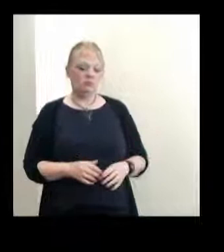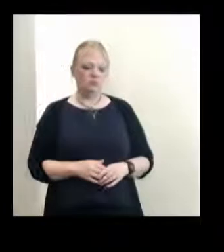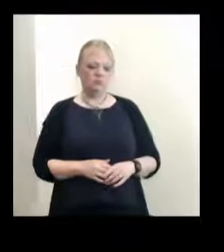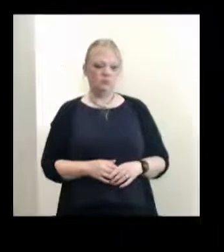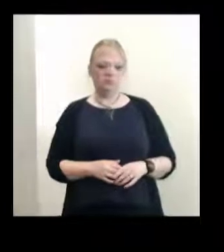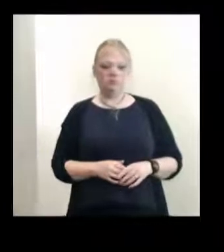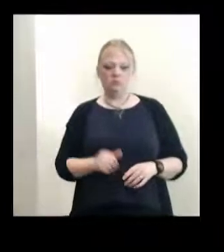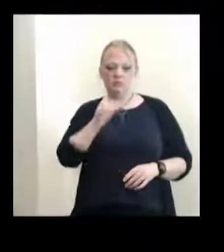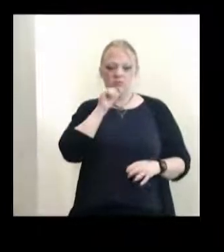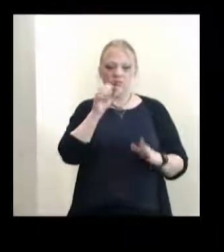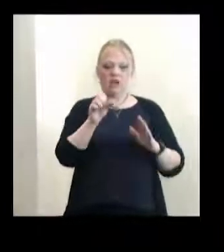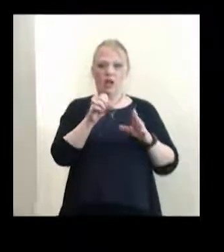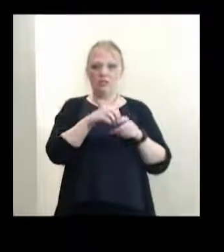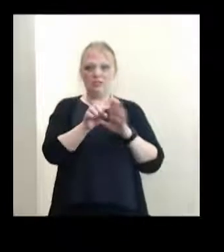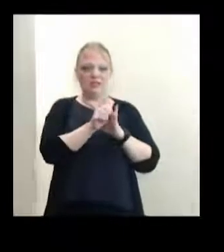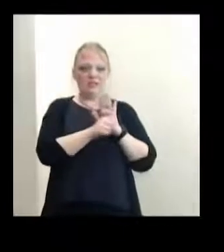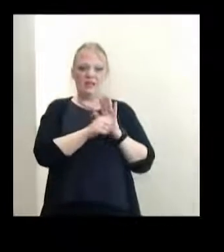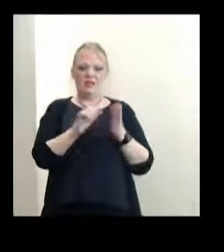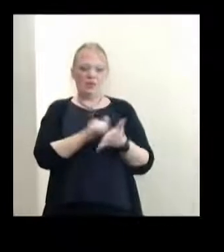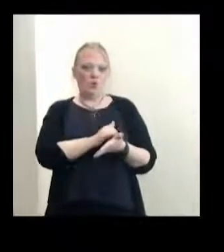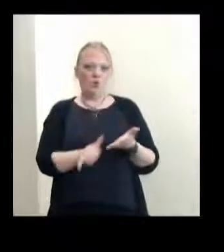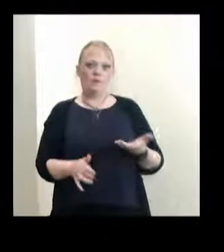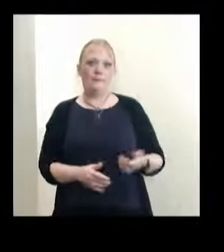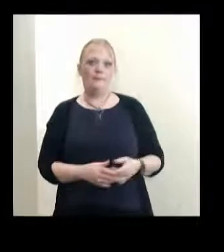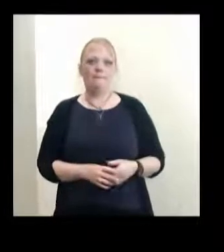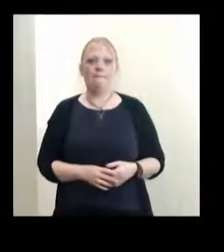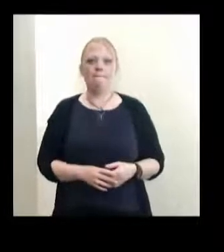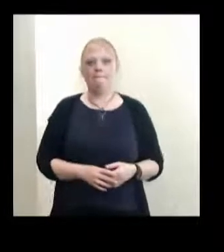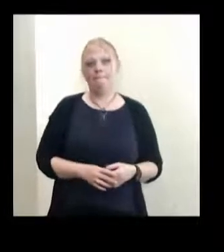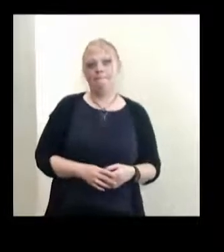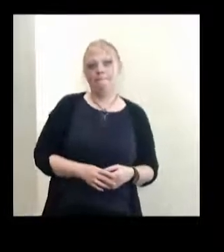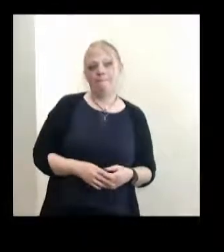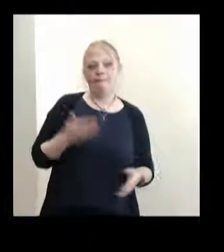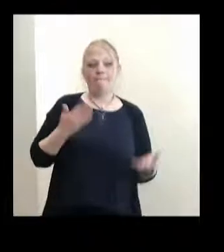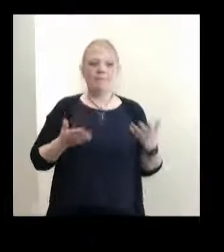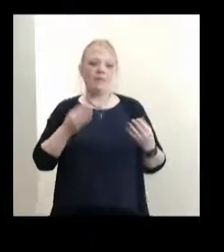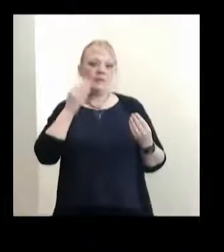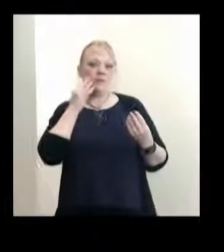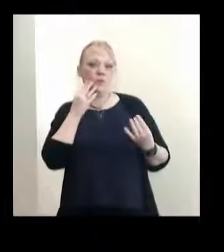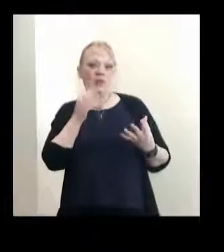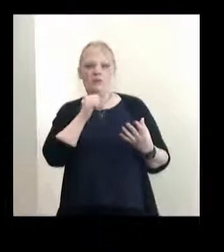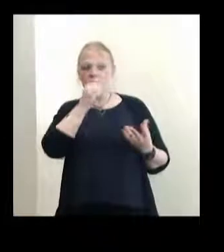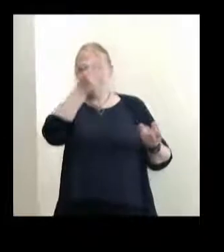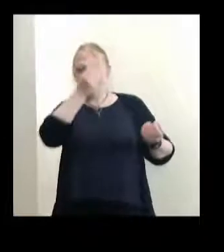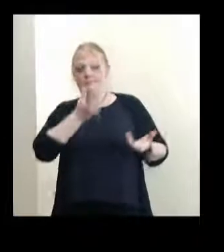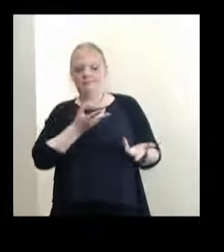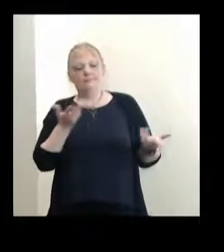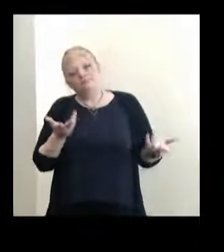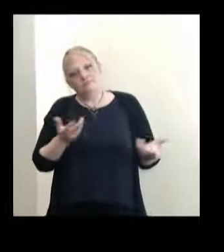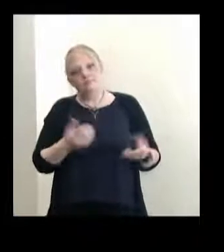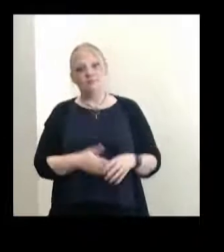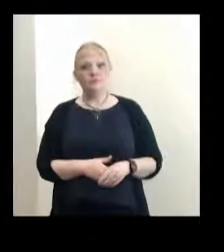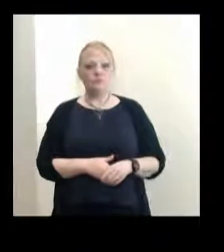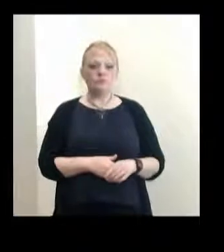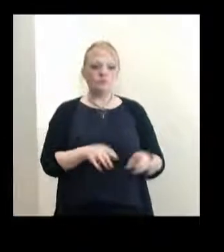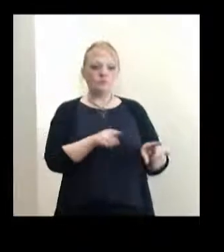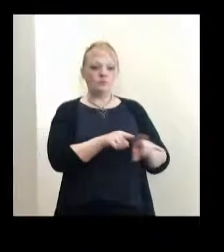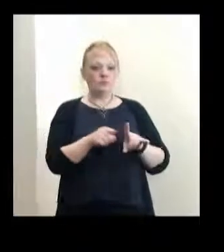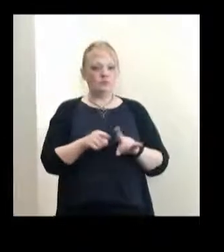jurisdiction of the state of New York, as we know, and there may be information that is just not being provided as such. And I also will